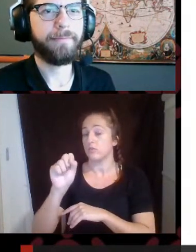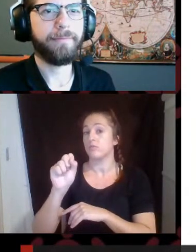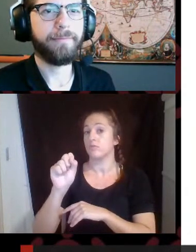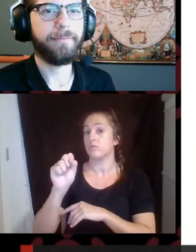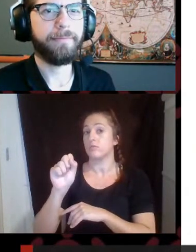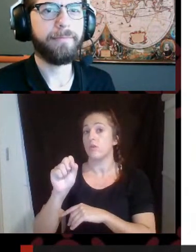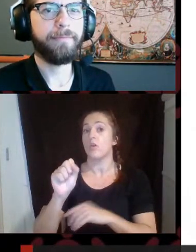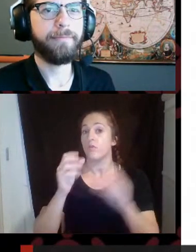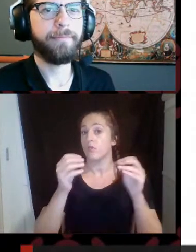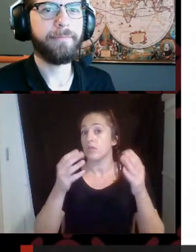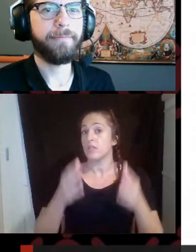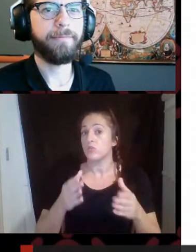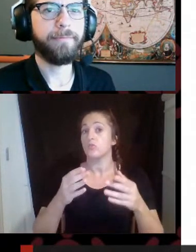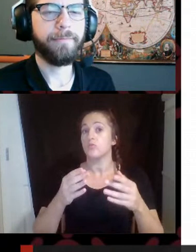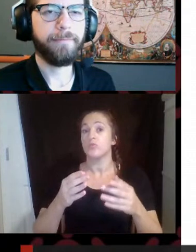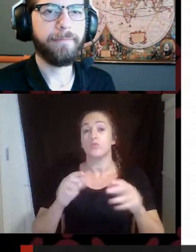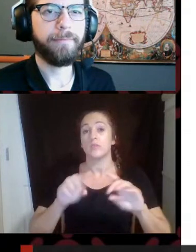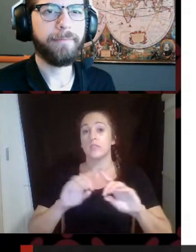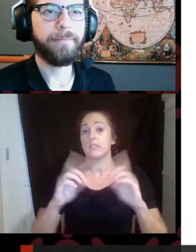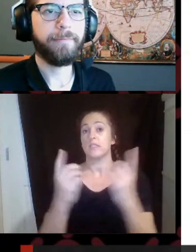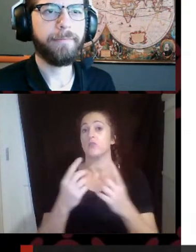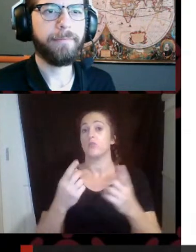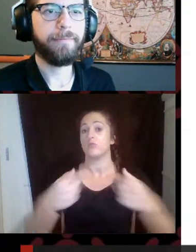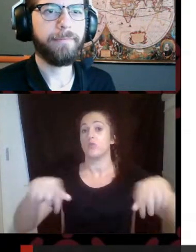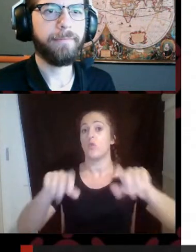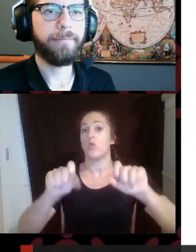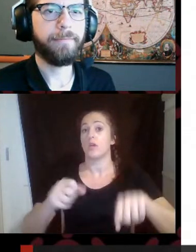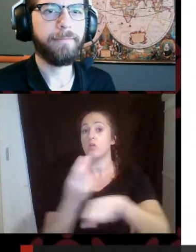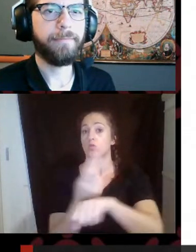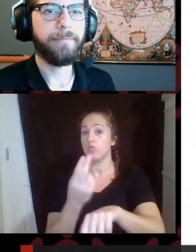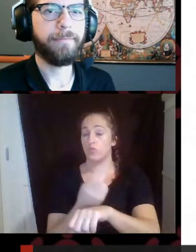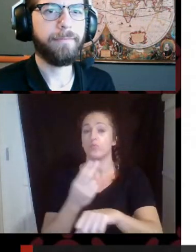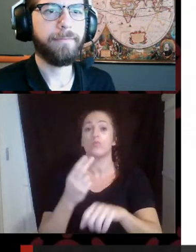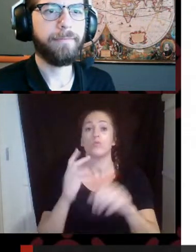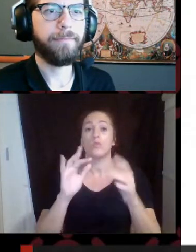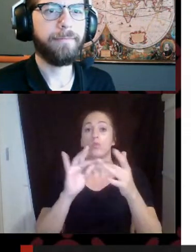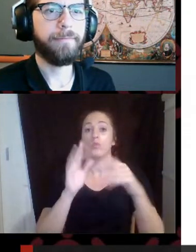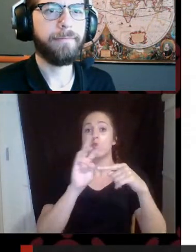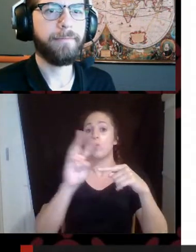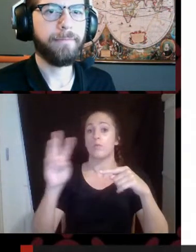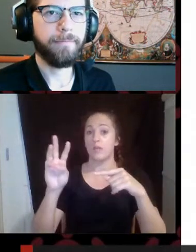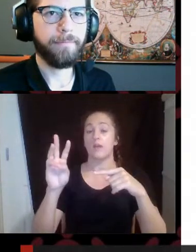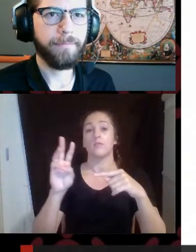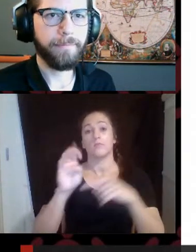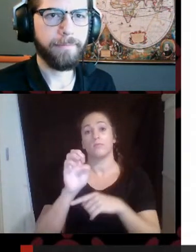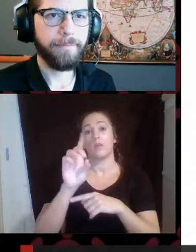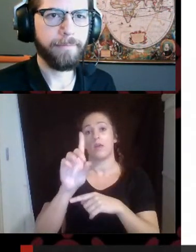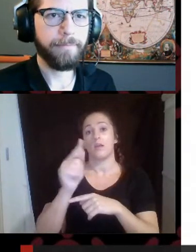in the district. And what we wanted to direct you to is our website, which is